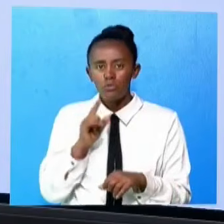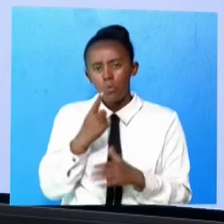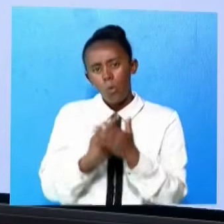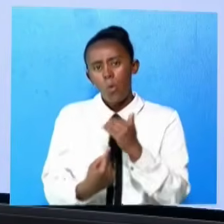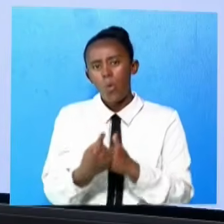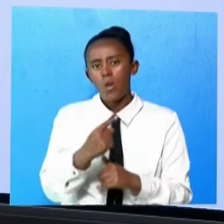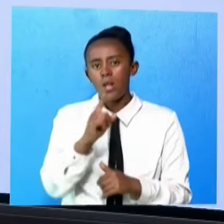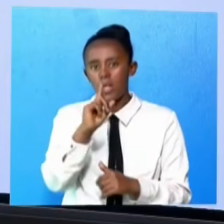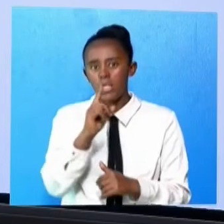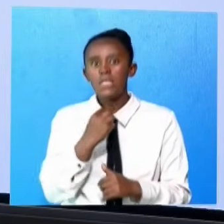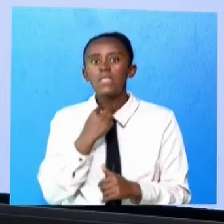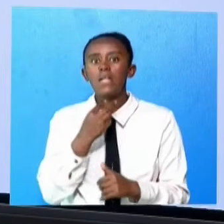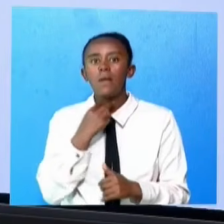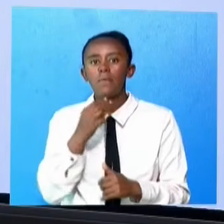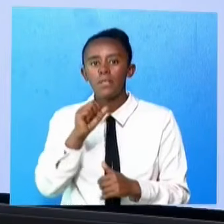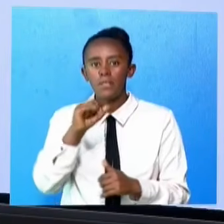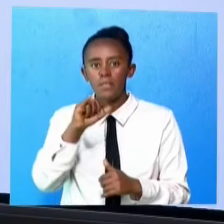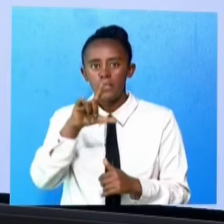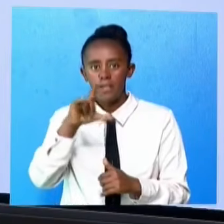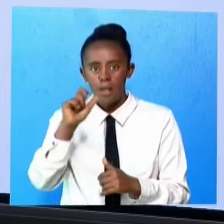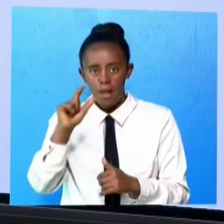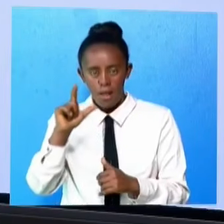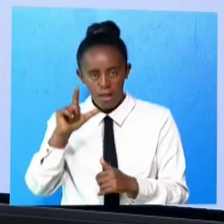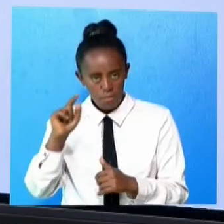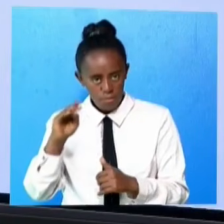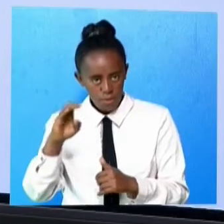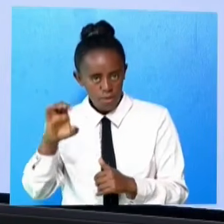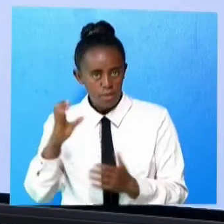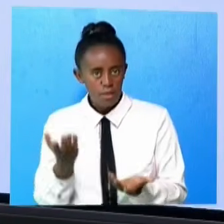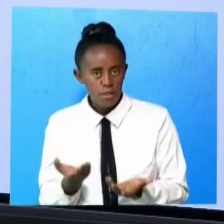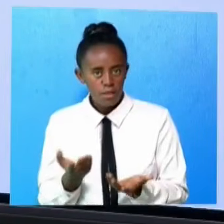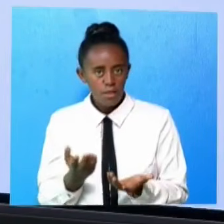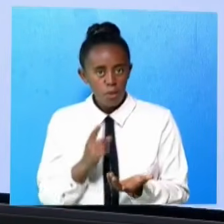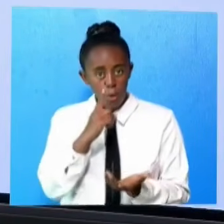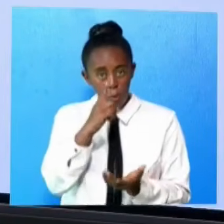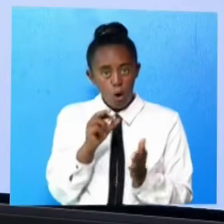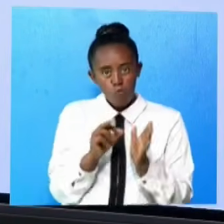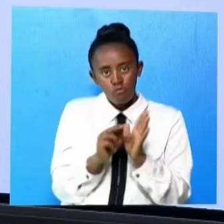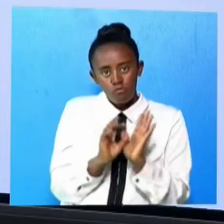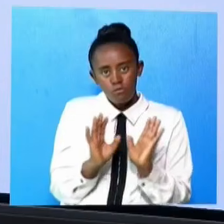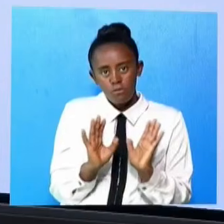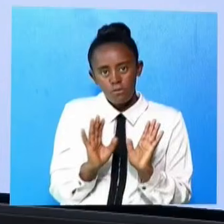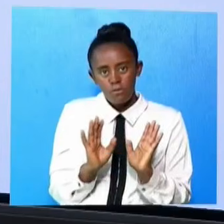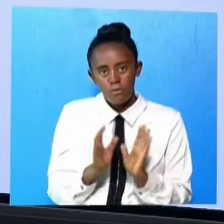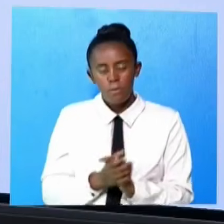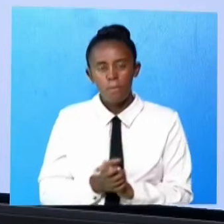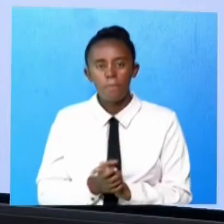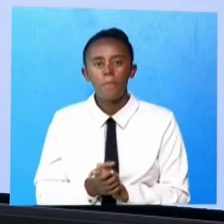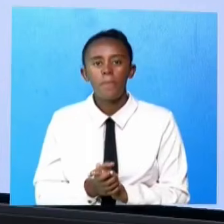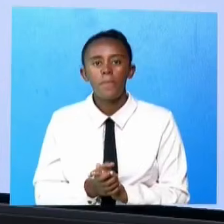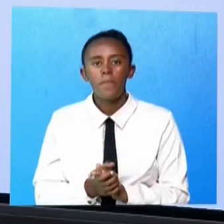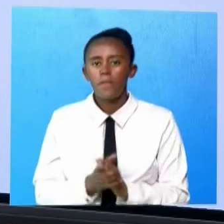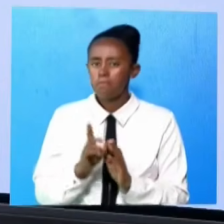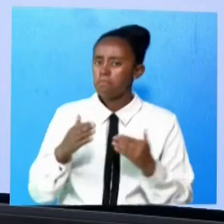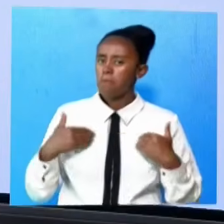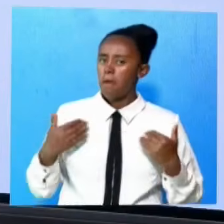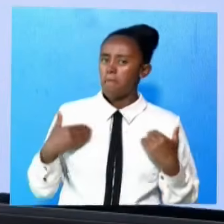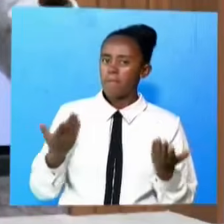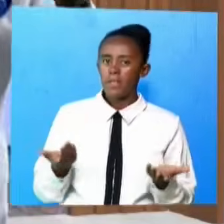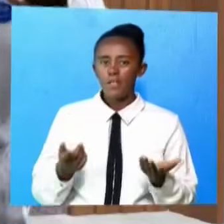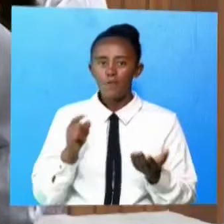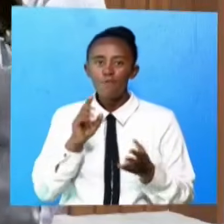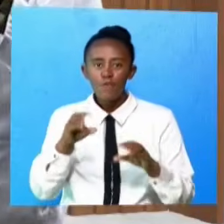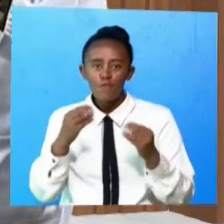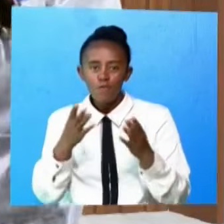one syllabic word. That means we pronounce them with one release of breeze. Well, I'm happy to give you some of